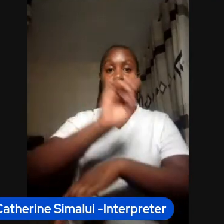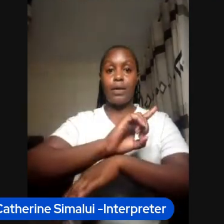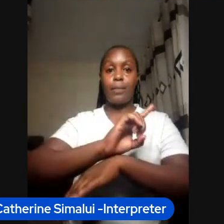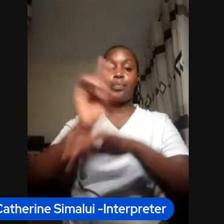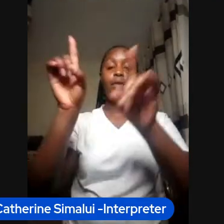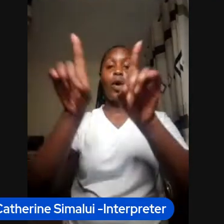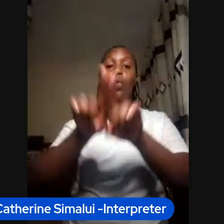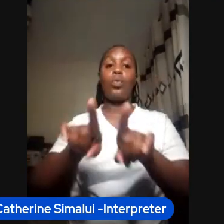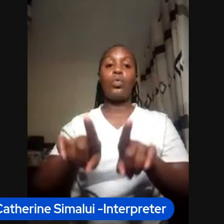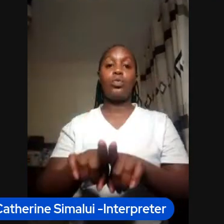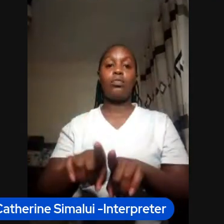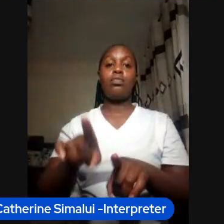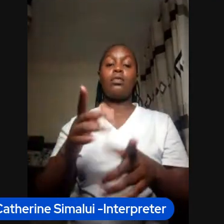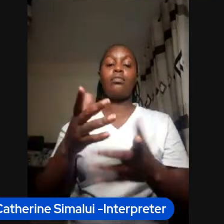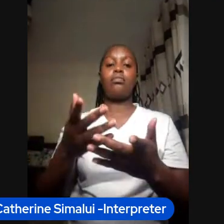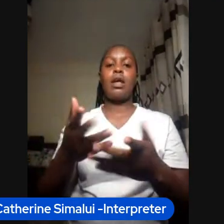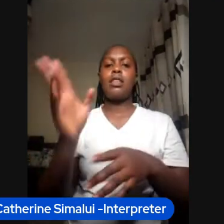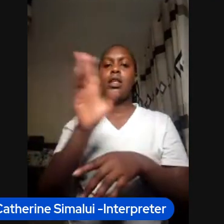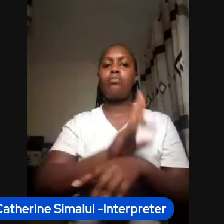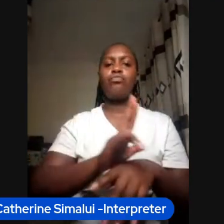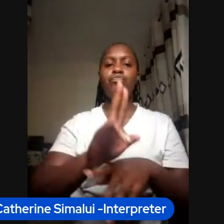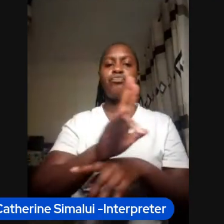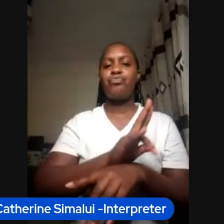are exploited